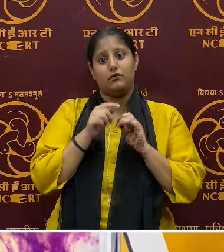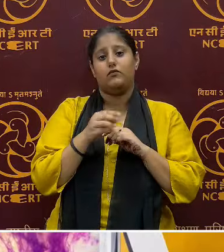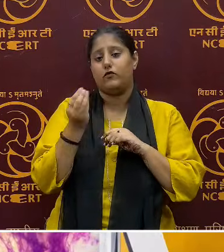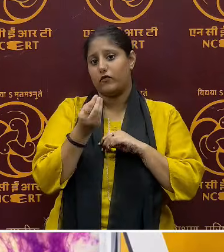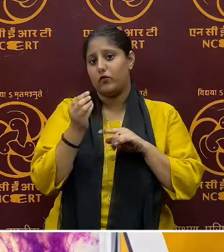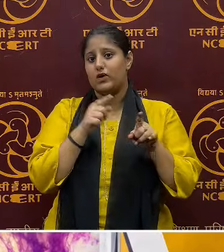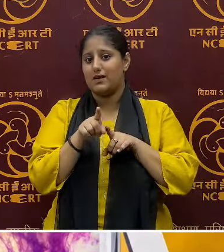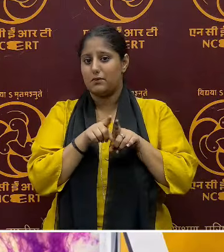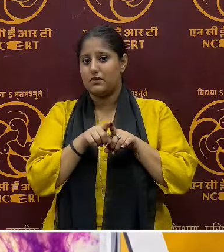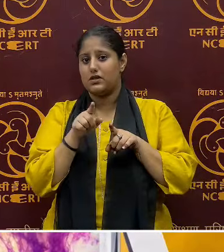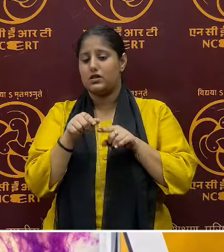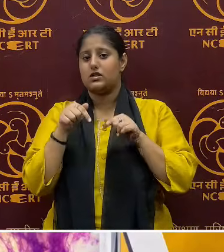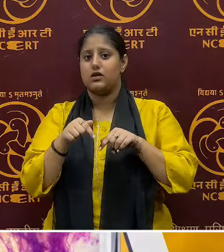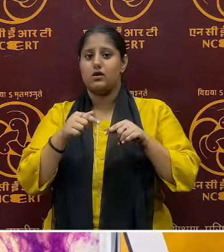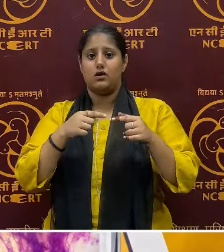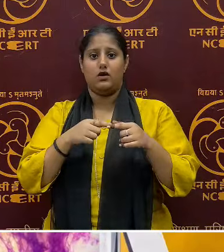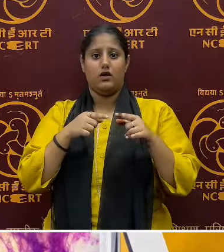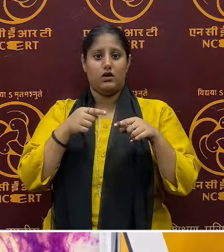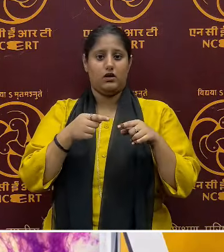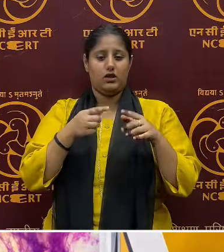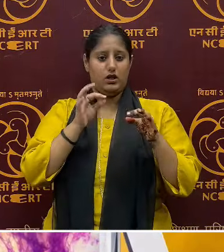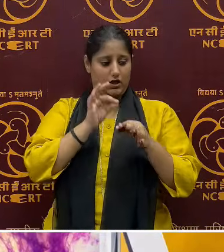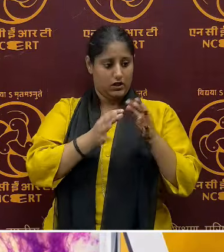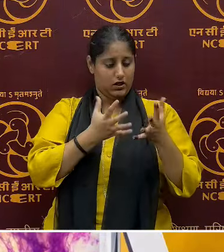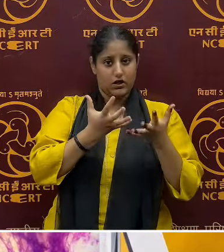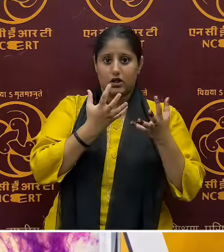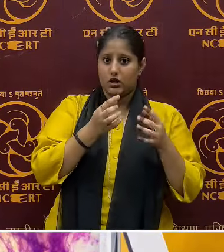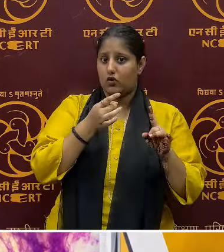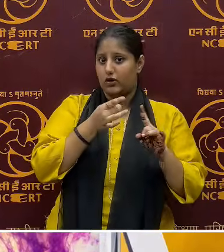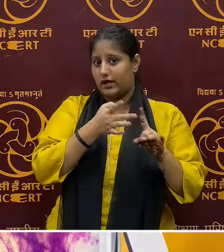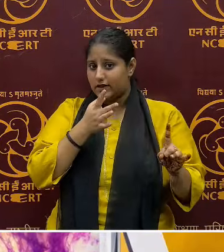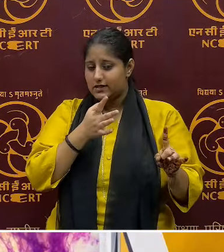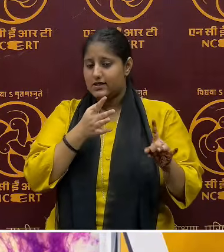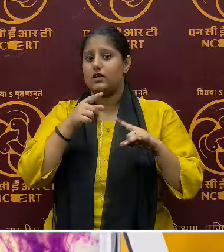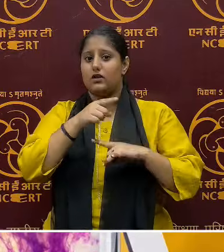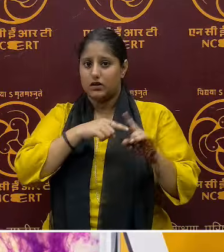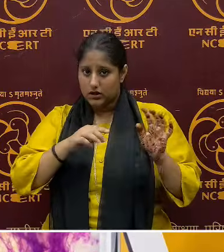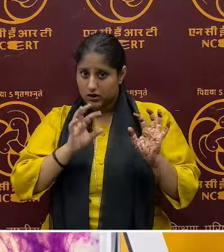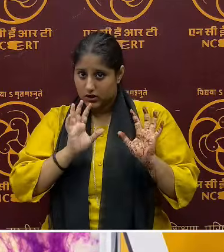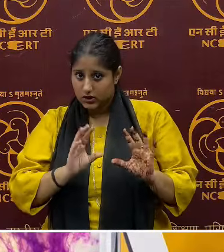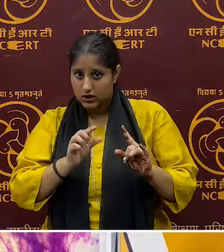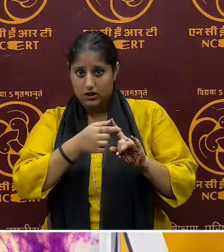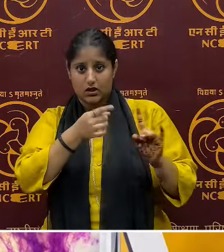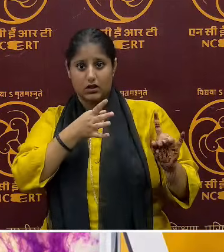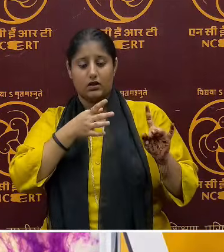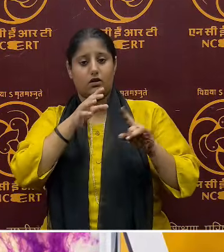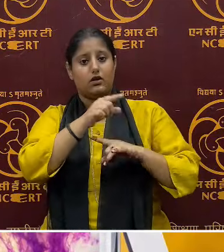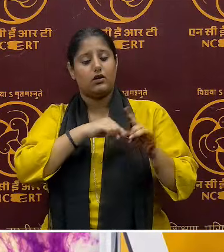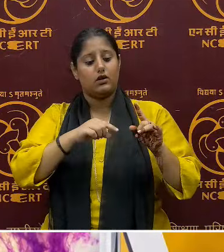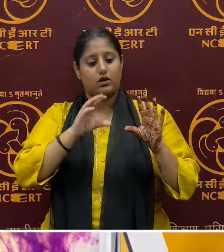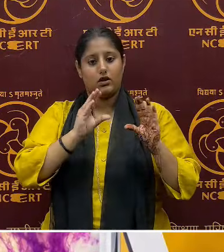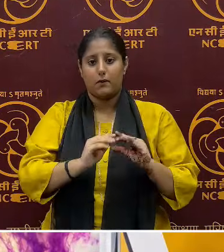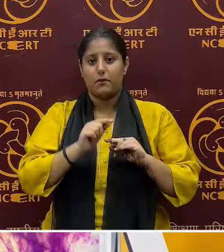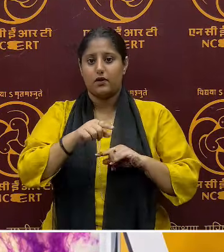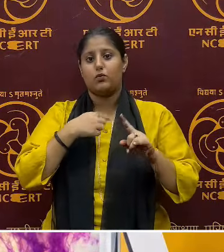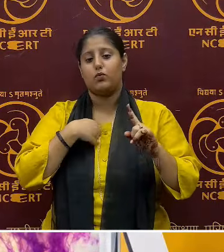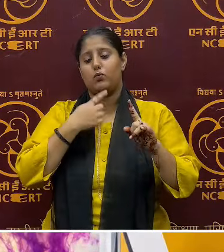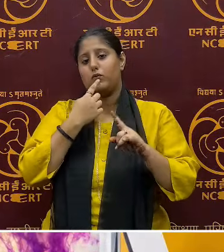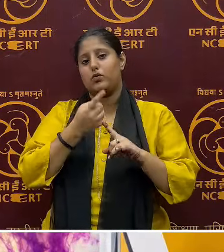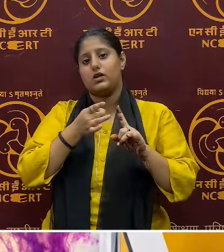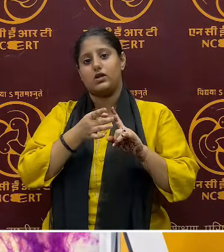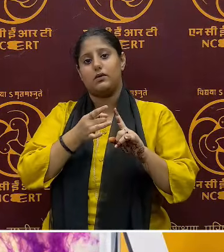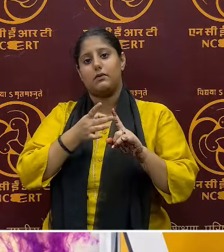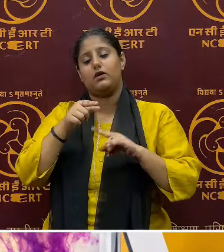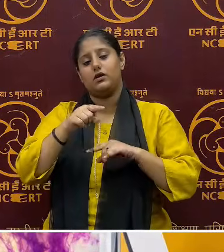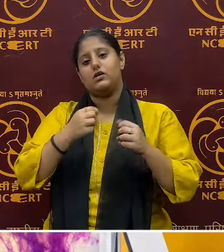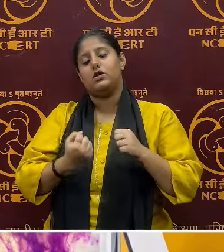resulting in poor conductors of heat and electricity. And the other side, we can say that metals are the strong conductors